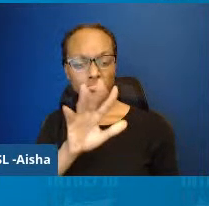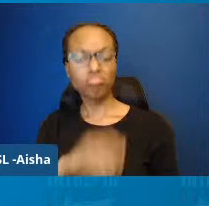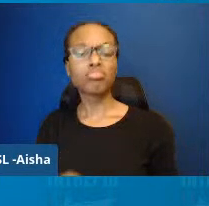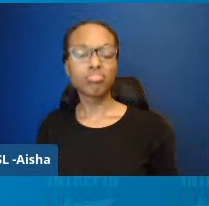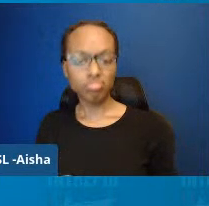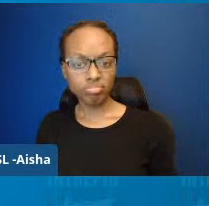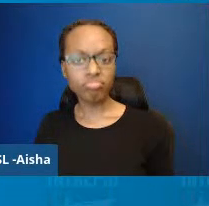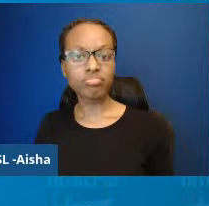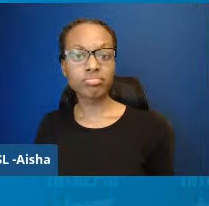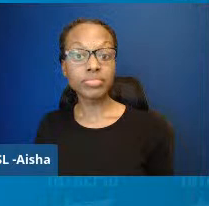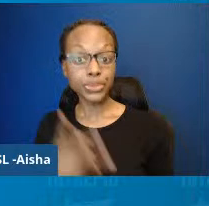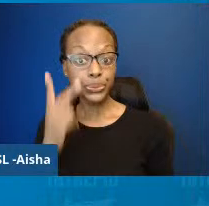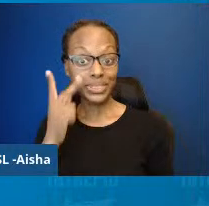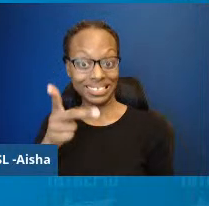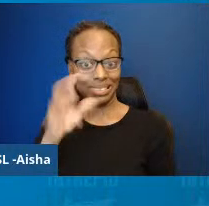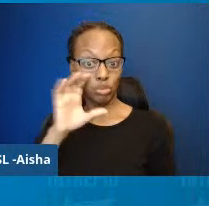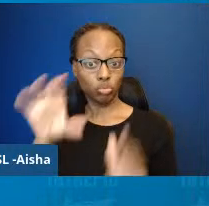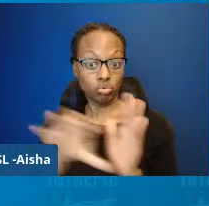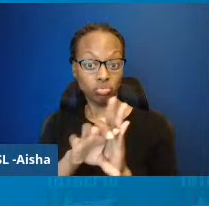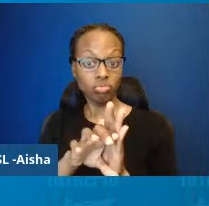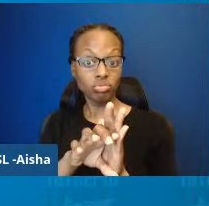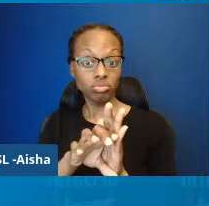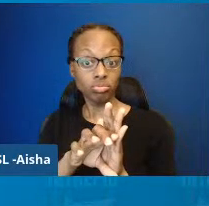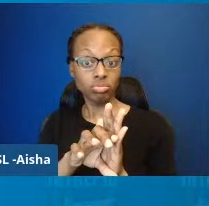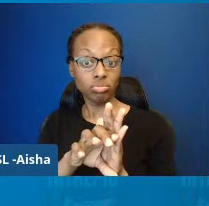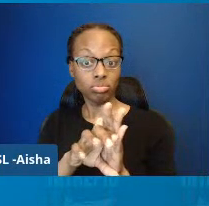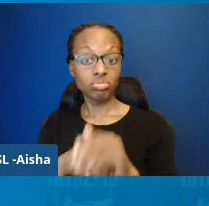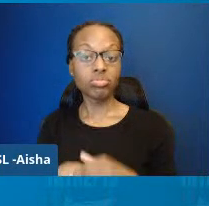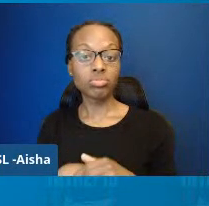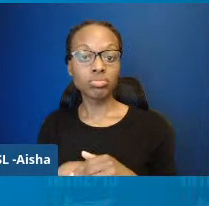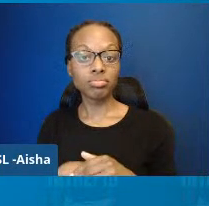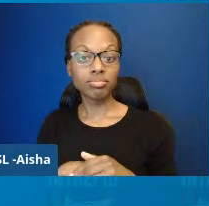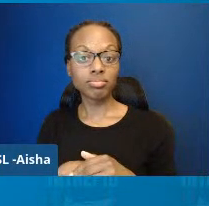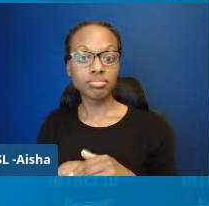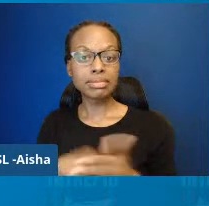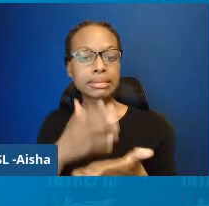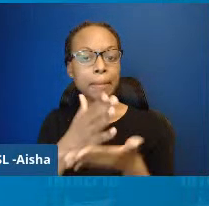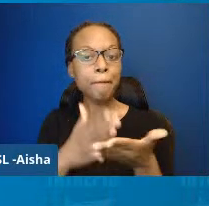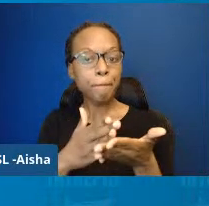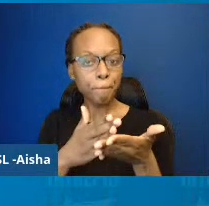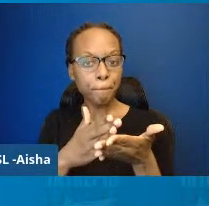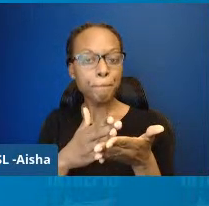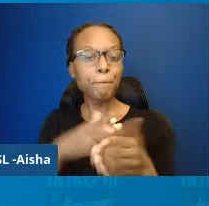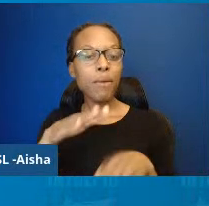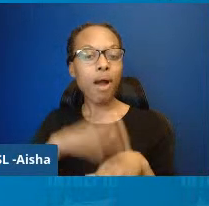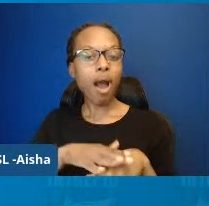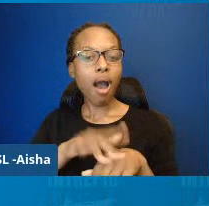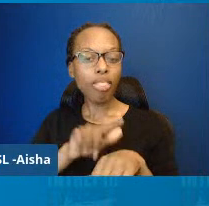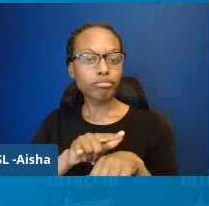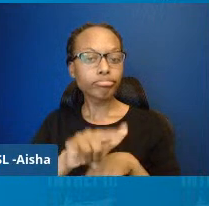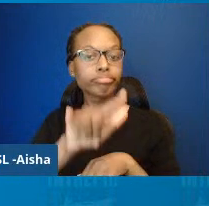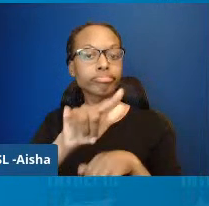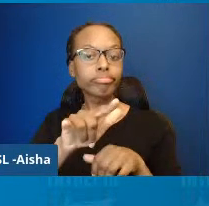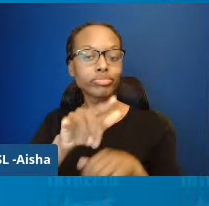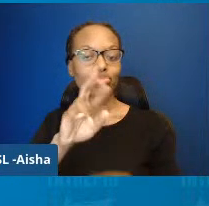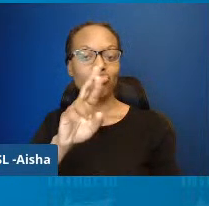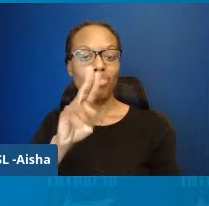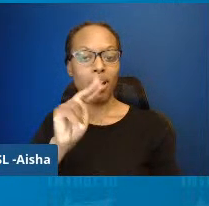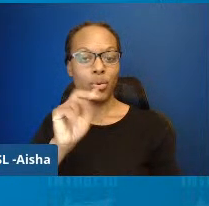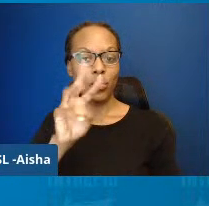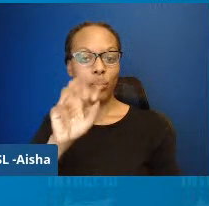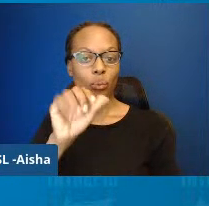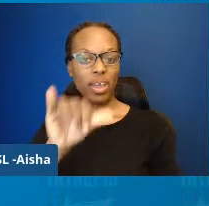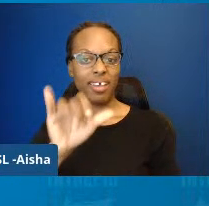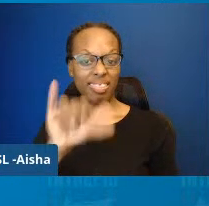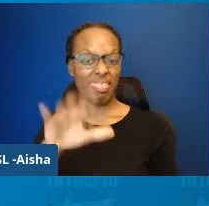And you can see them lined up on this image. There's some on the runway. Now, this image is a little bit newer.